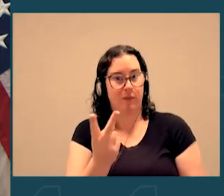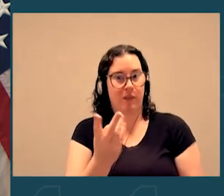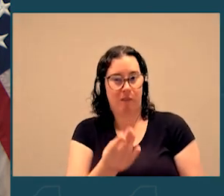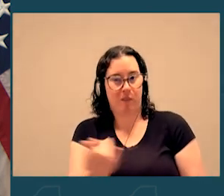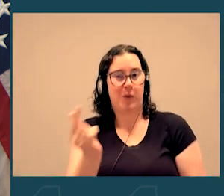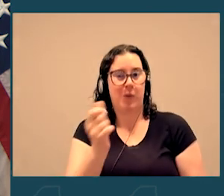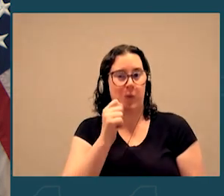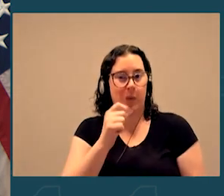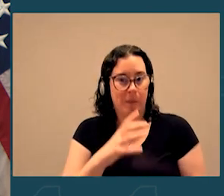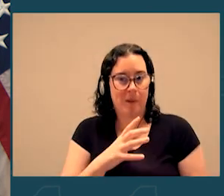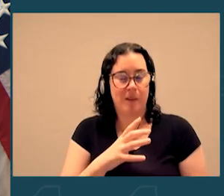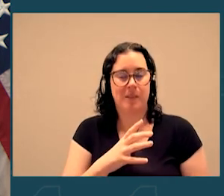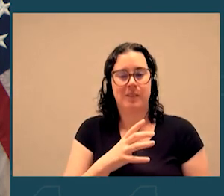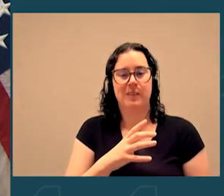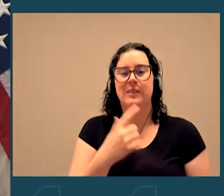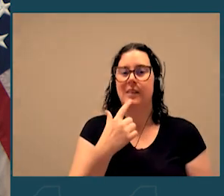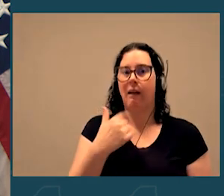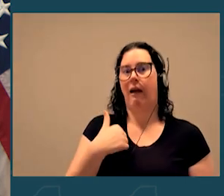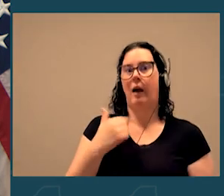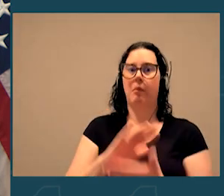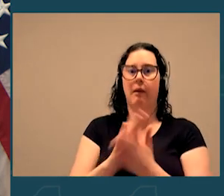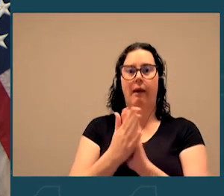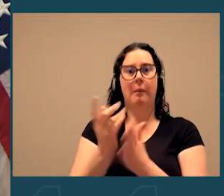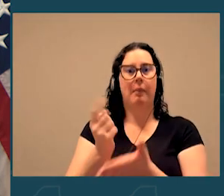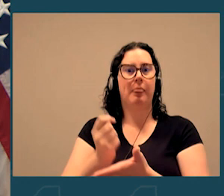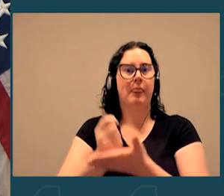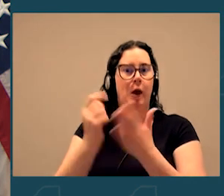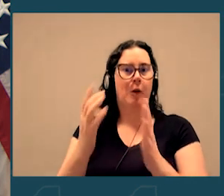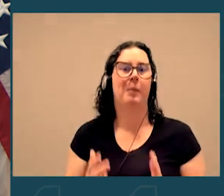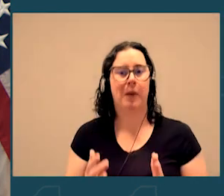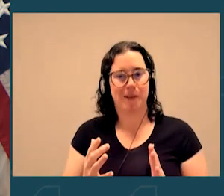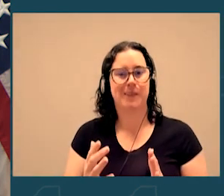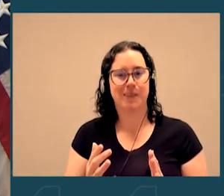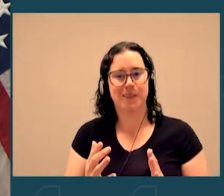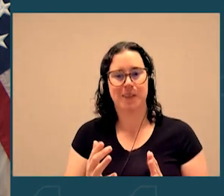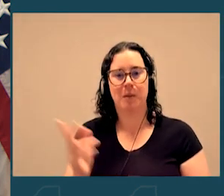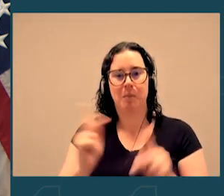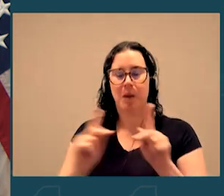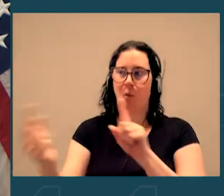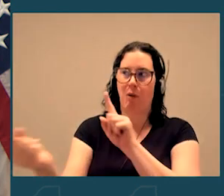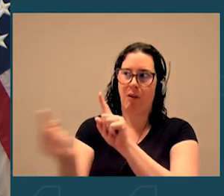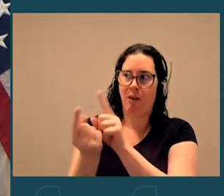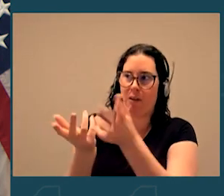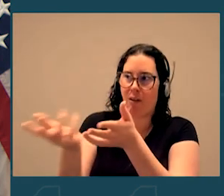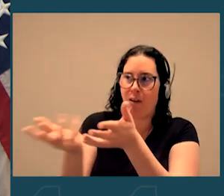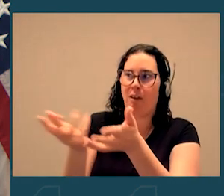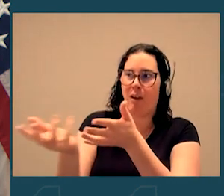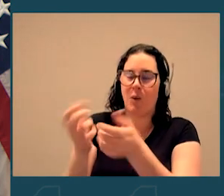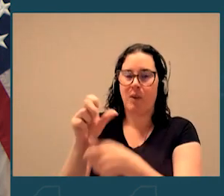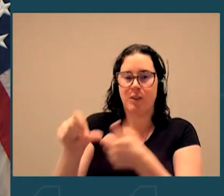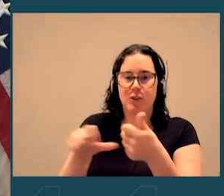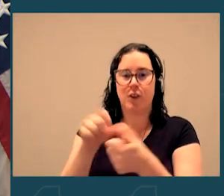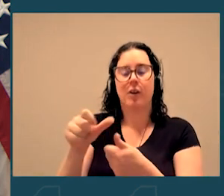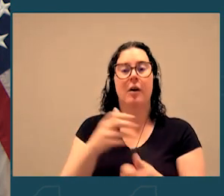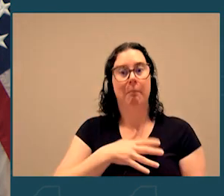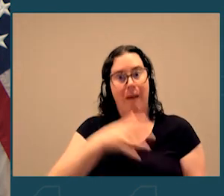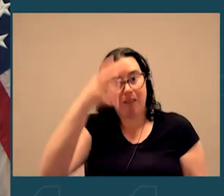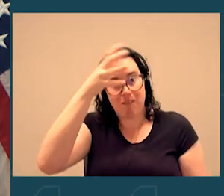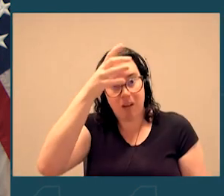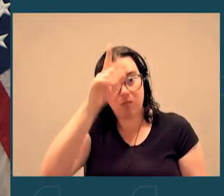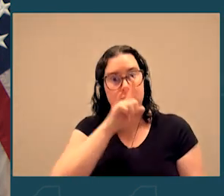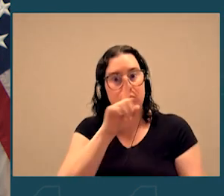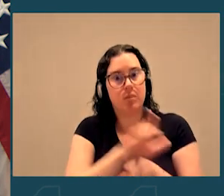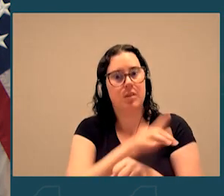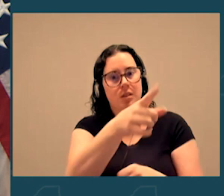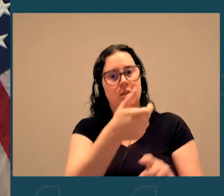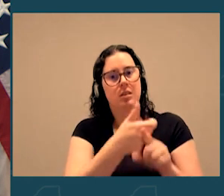became the therapist. They all come to me. Remember, Dr. Sullivan, they were talking about this. And she said, even my father, who was depressed,